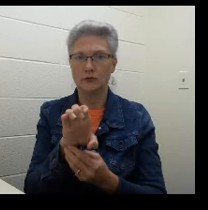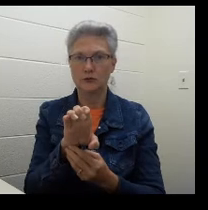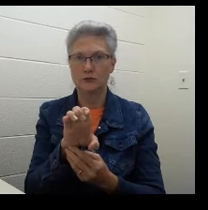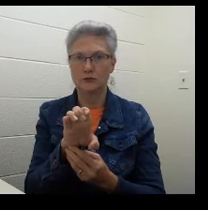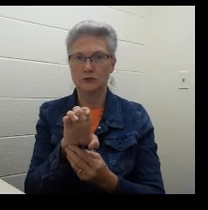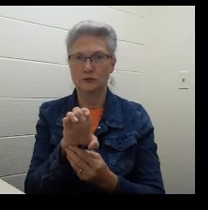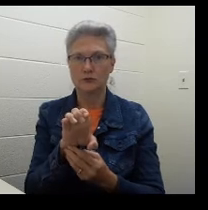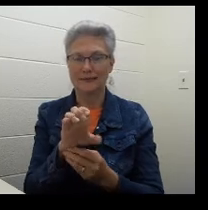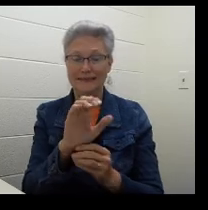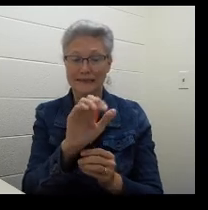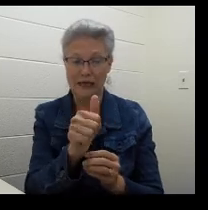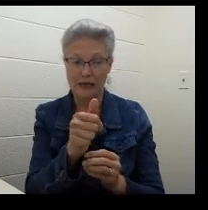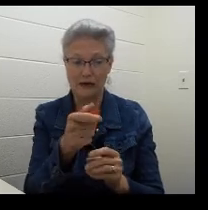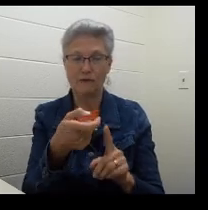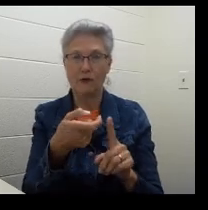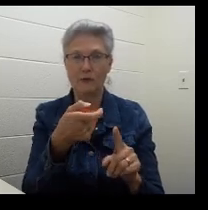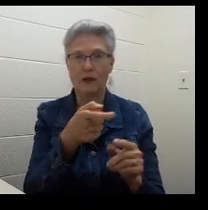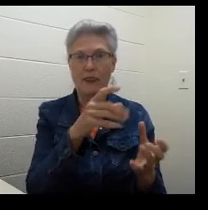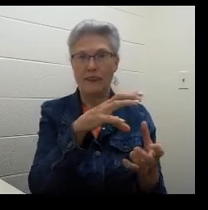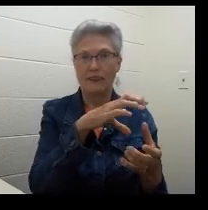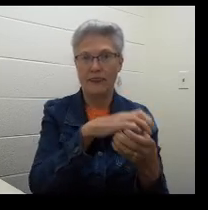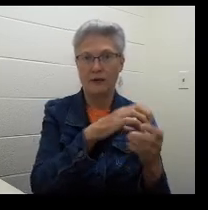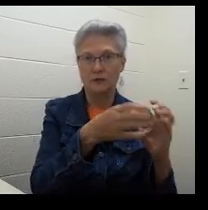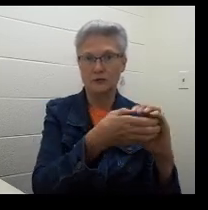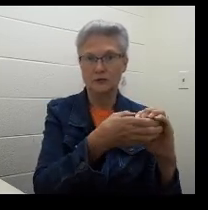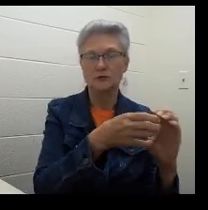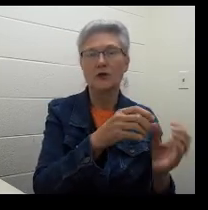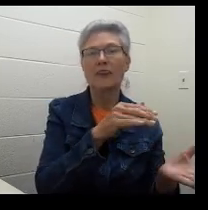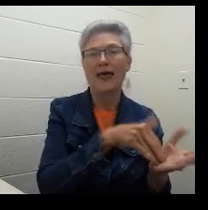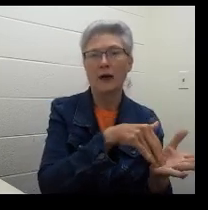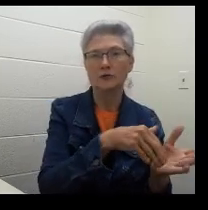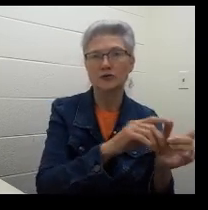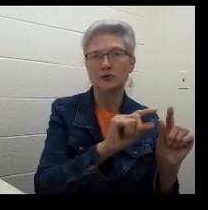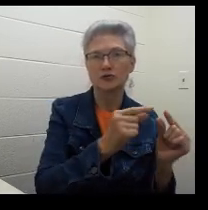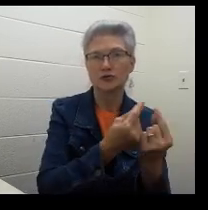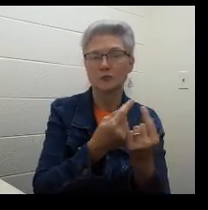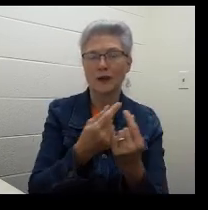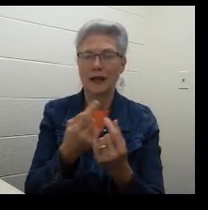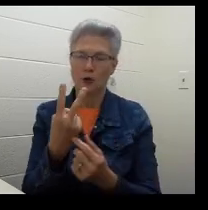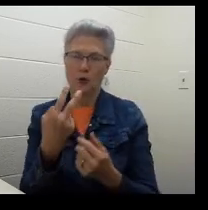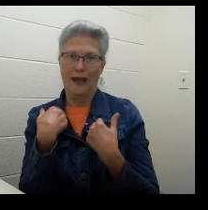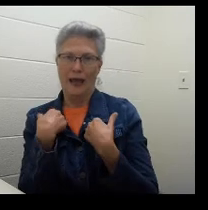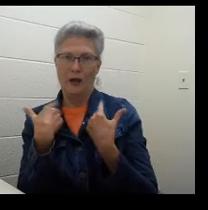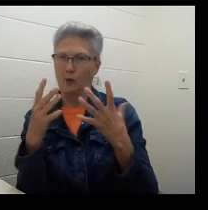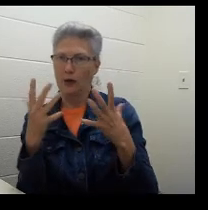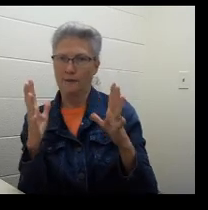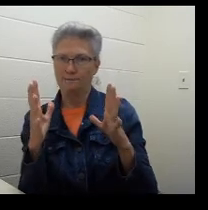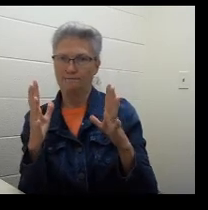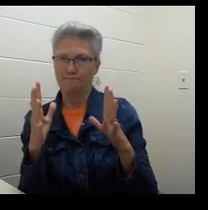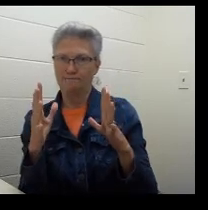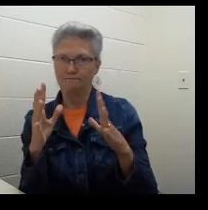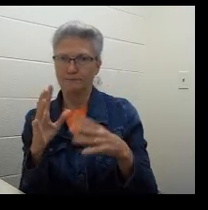them were from the thousands regroup, and then I had two that were already in the hundreds place.